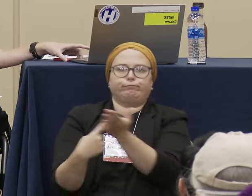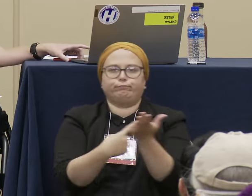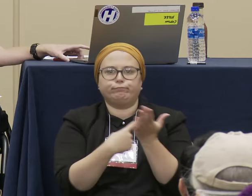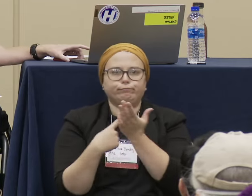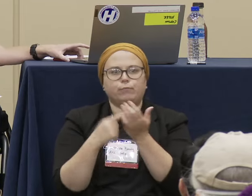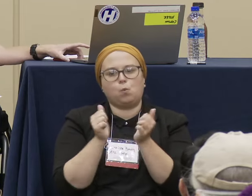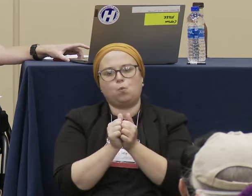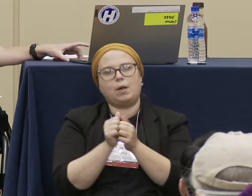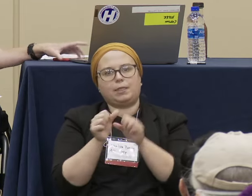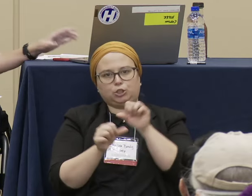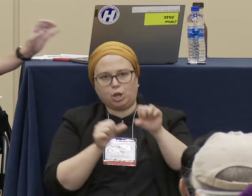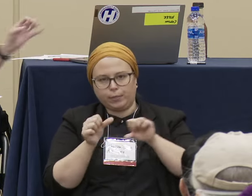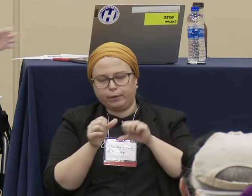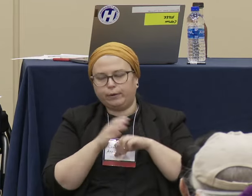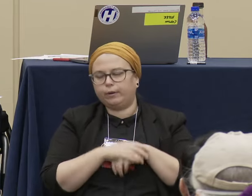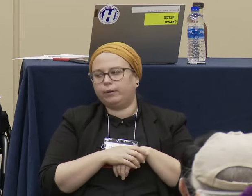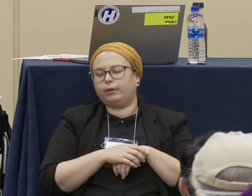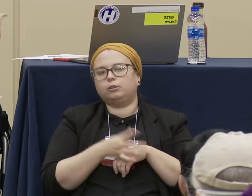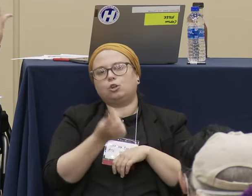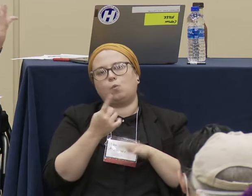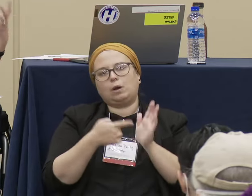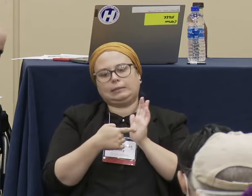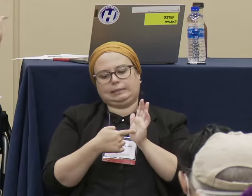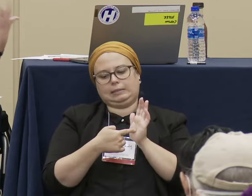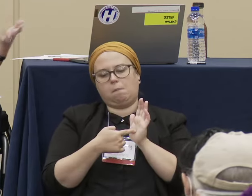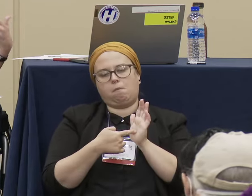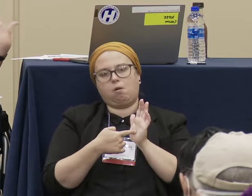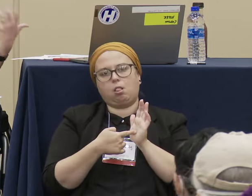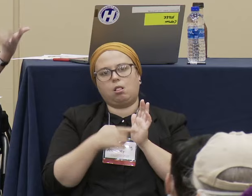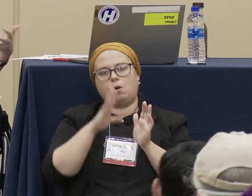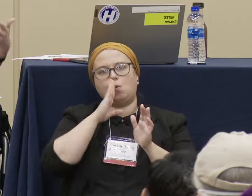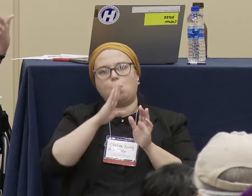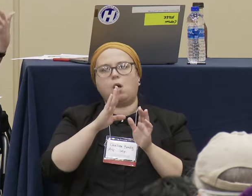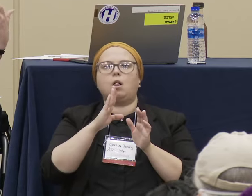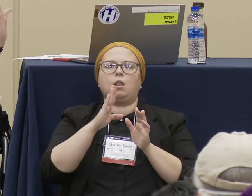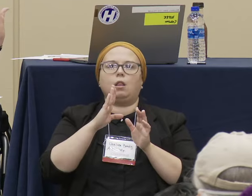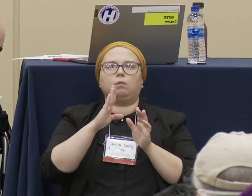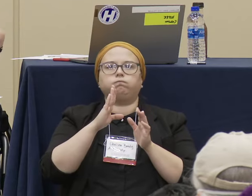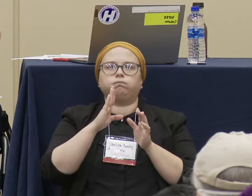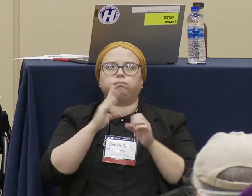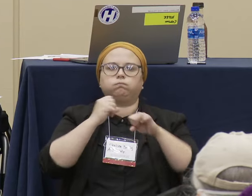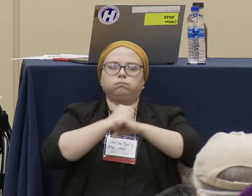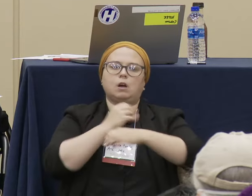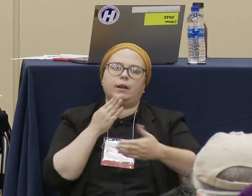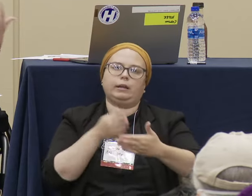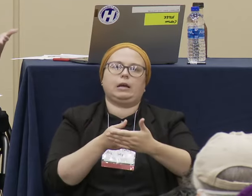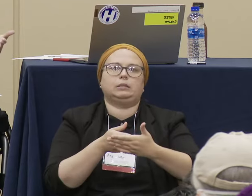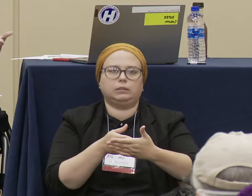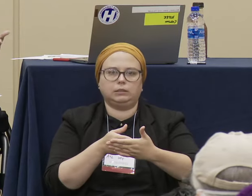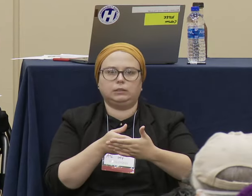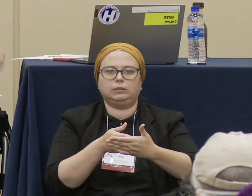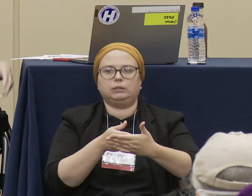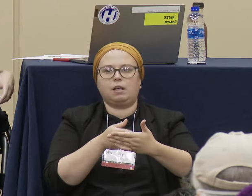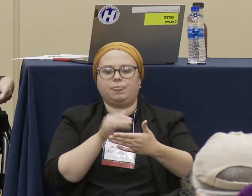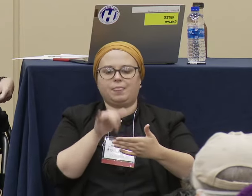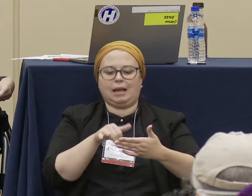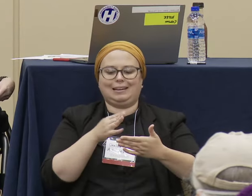want to bring to you is the example of fighting against this